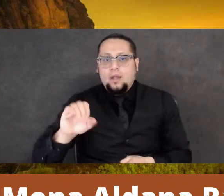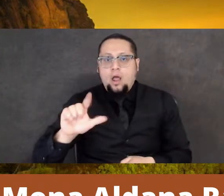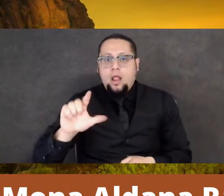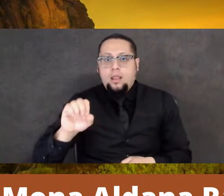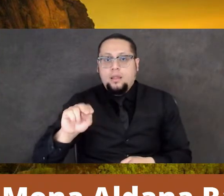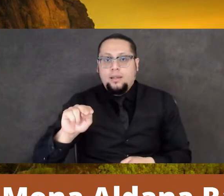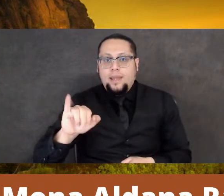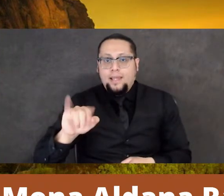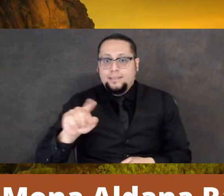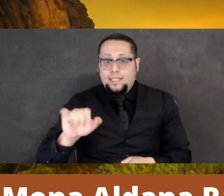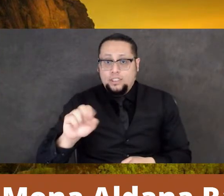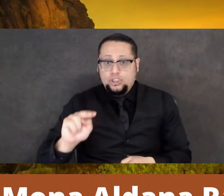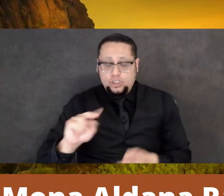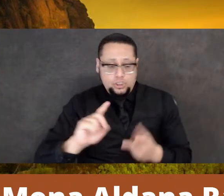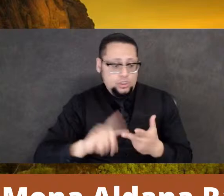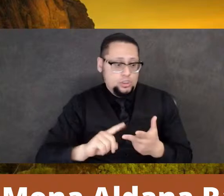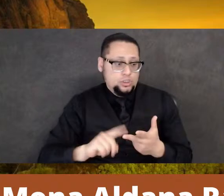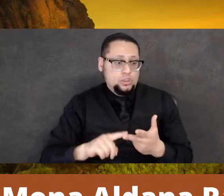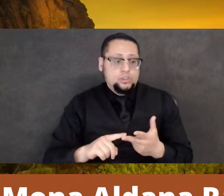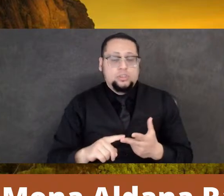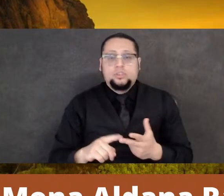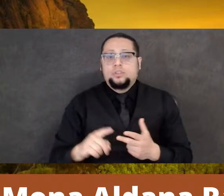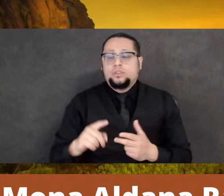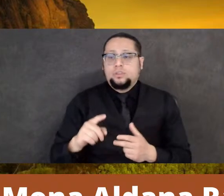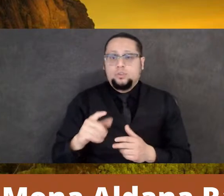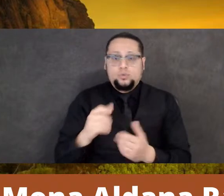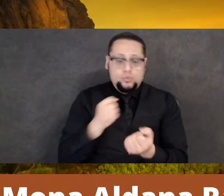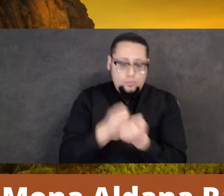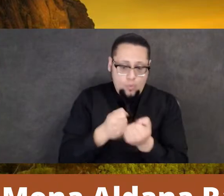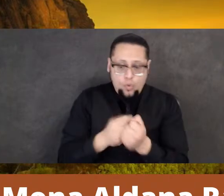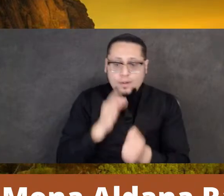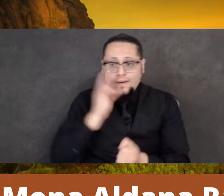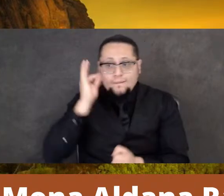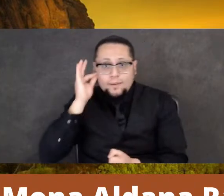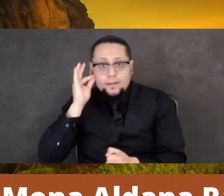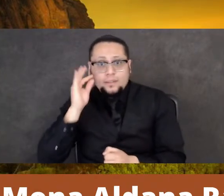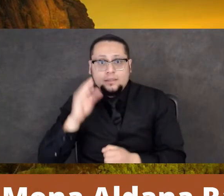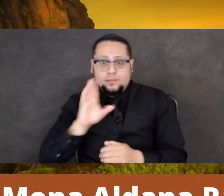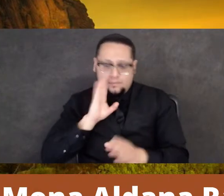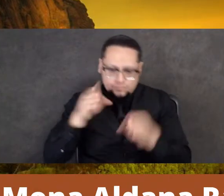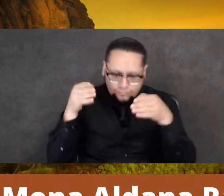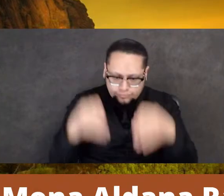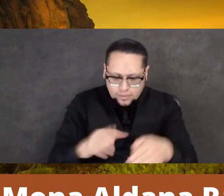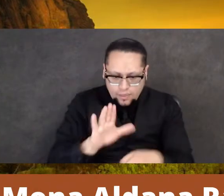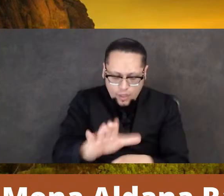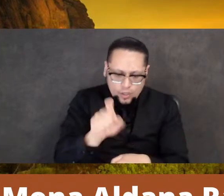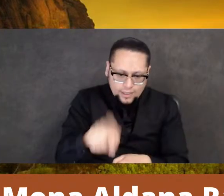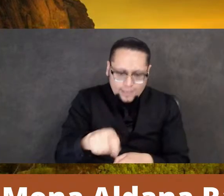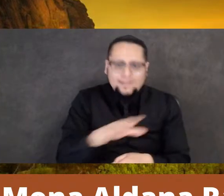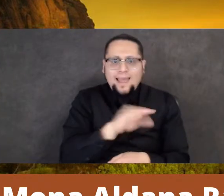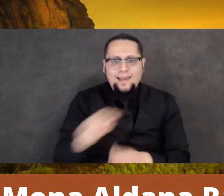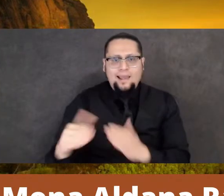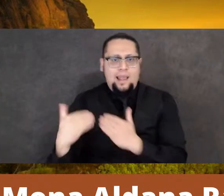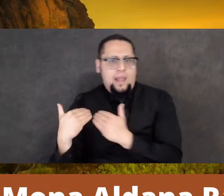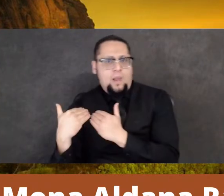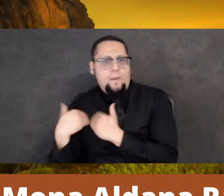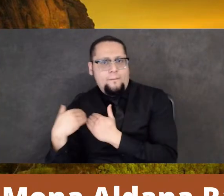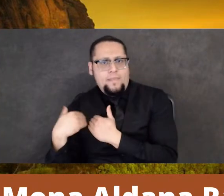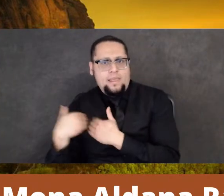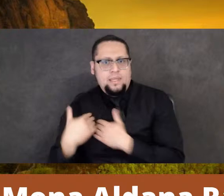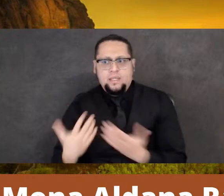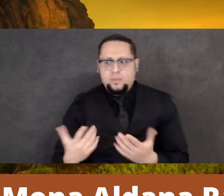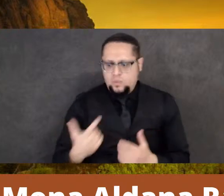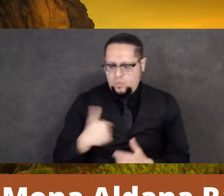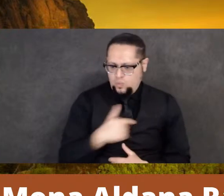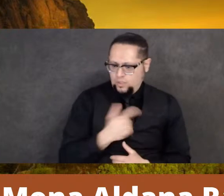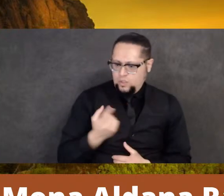this Native American voice, and of course, accountability, those things that need to happen within our community so that we